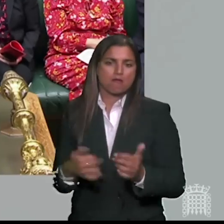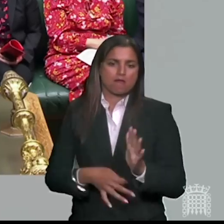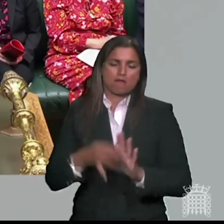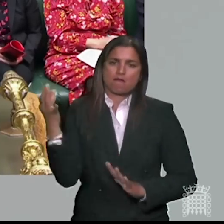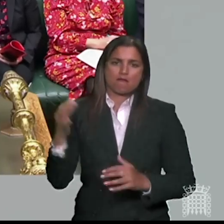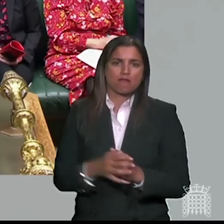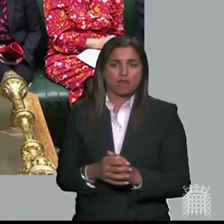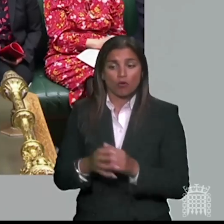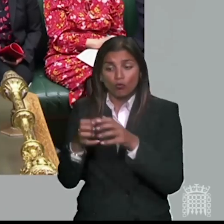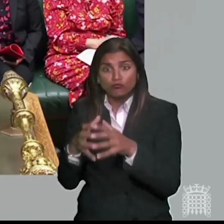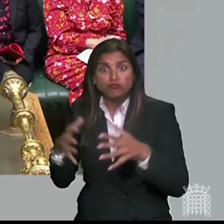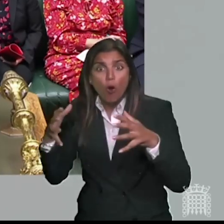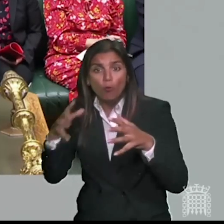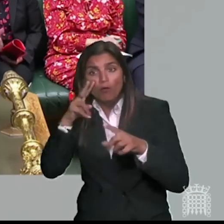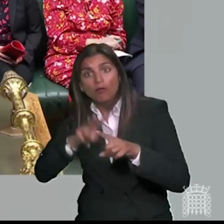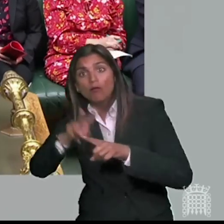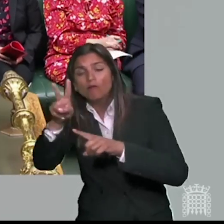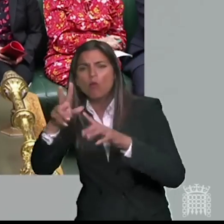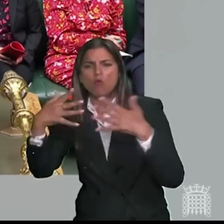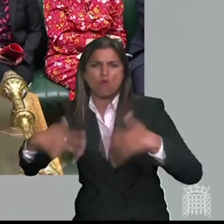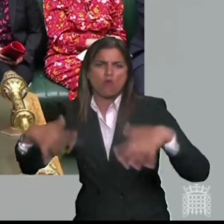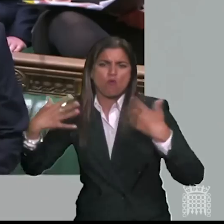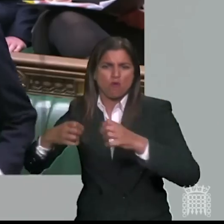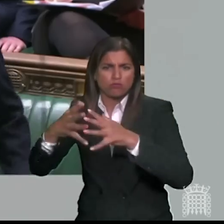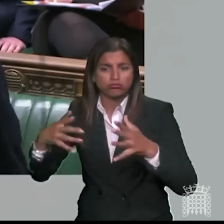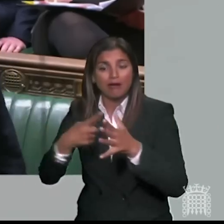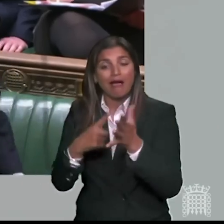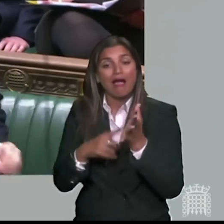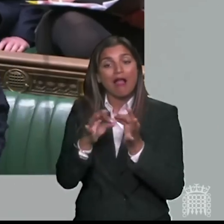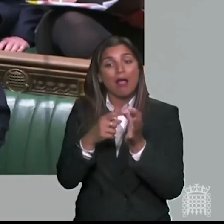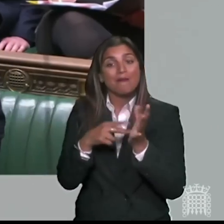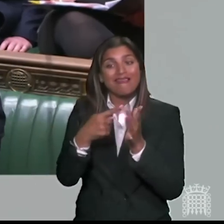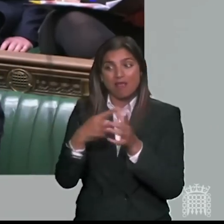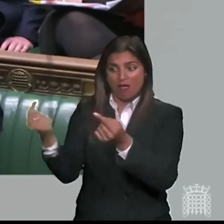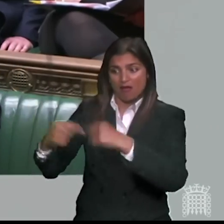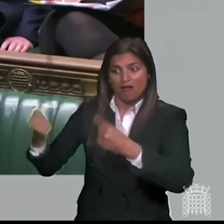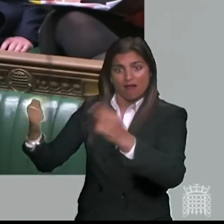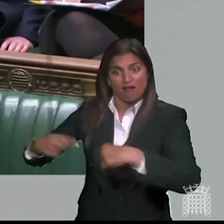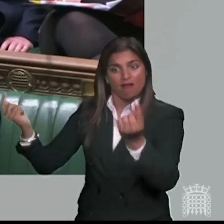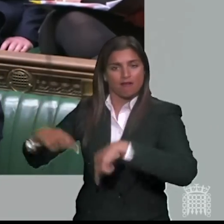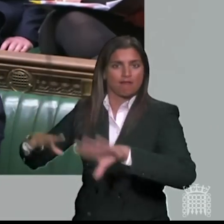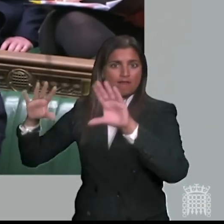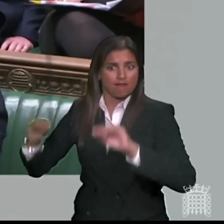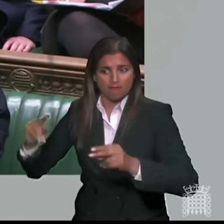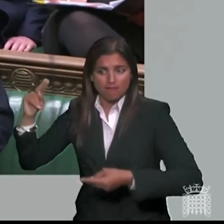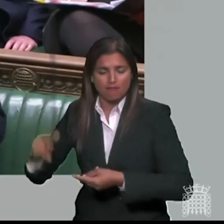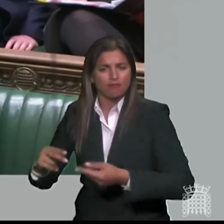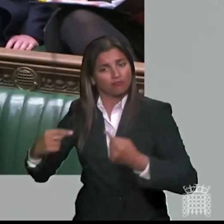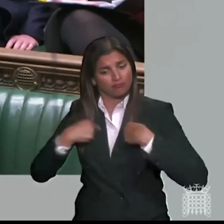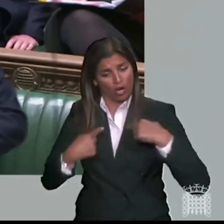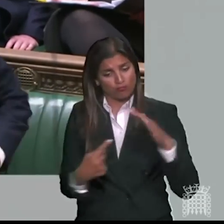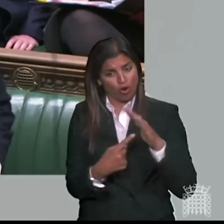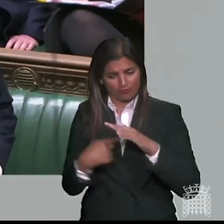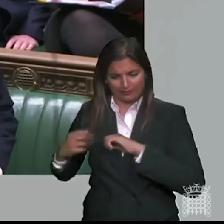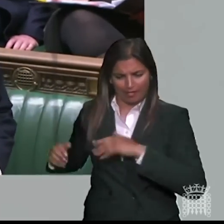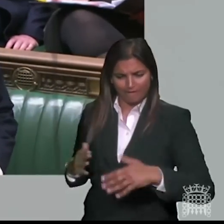forecasts up, Albanian crossings down. Well, we're delivering on our priorities. What have we